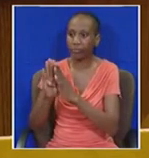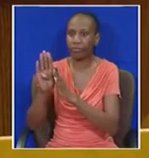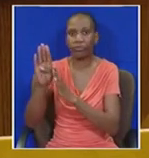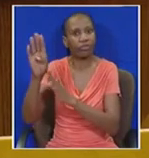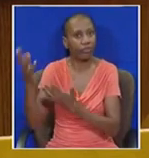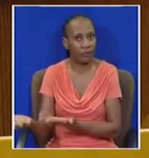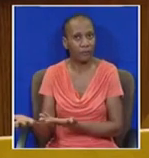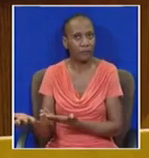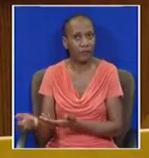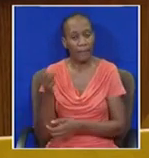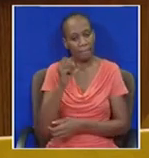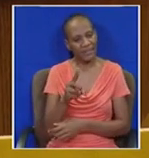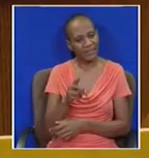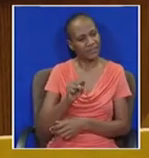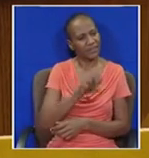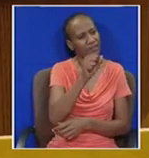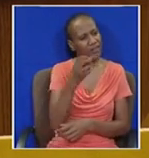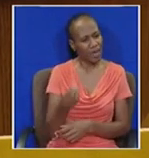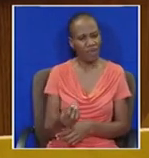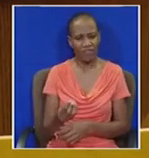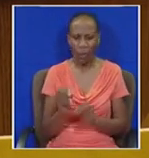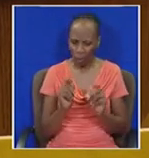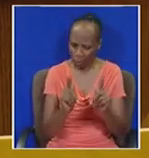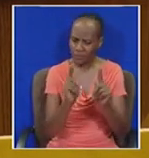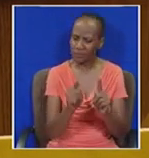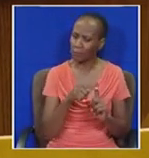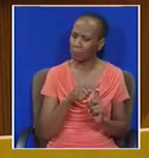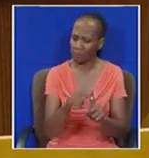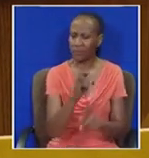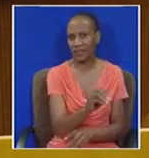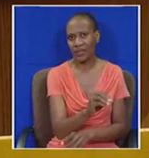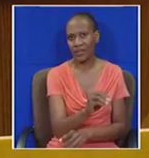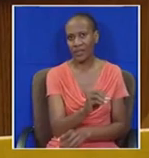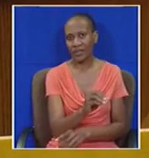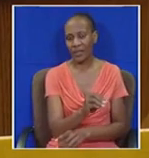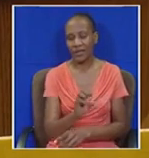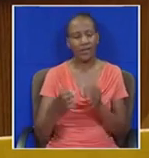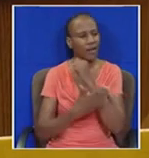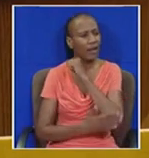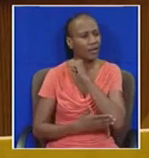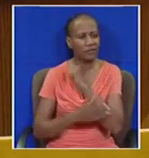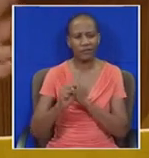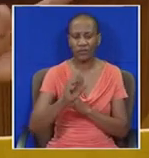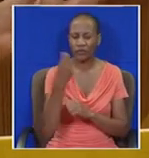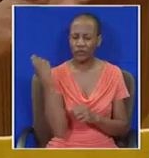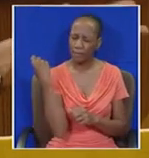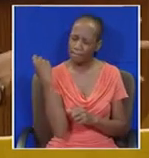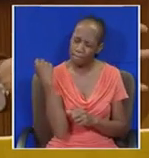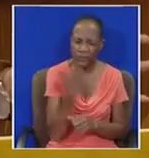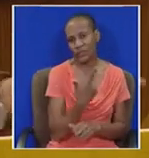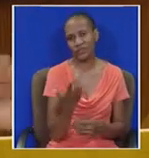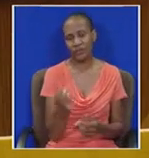But we have a comparative advantage. We have the most beautiful countryside and the most